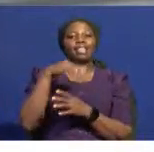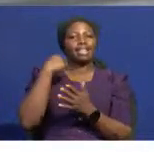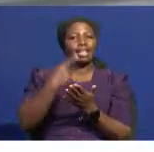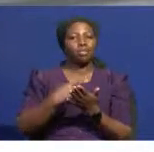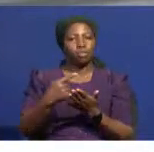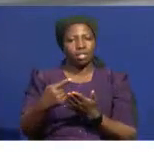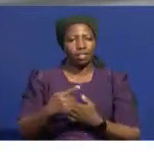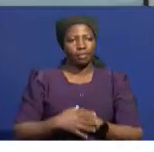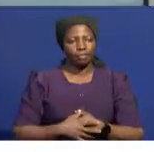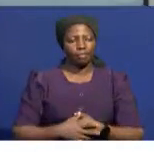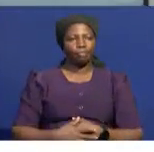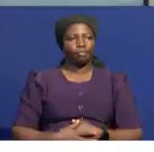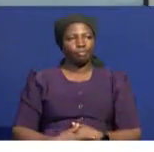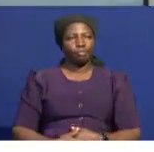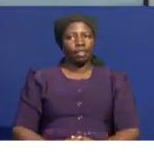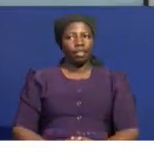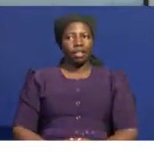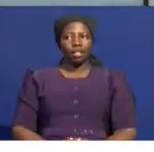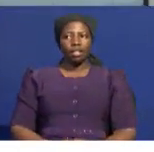Edition.